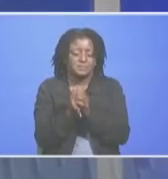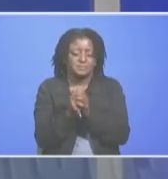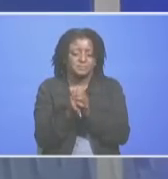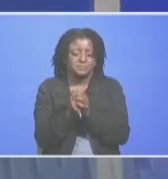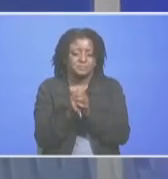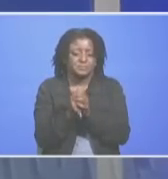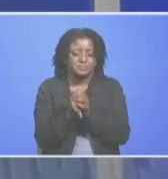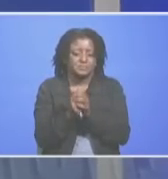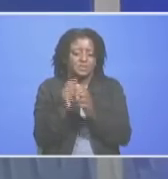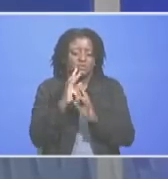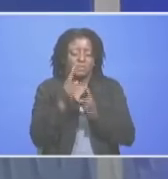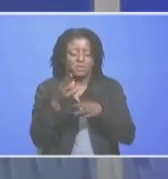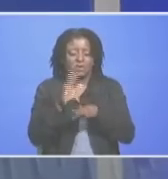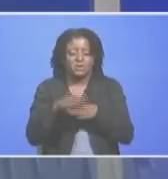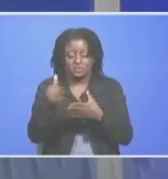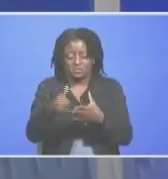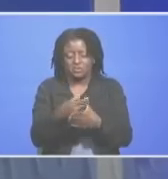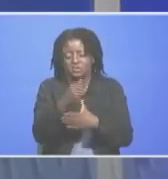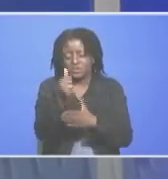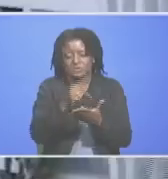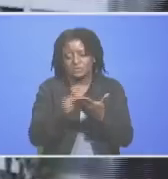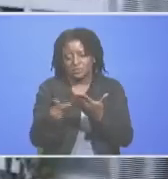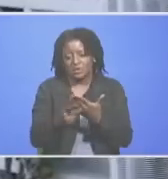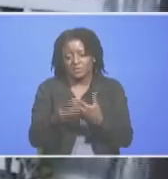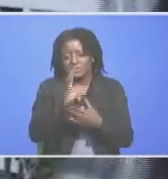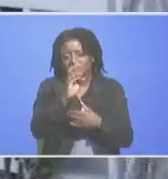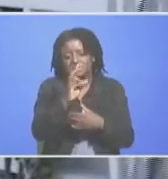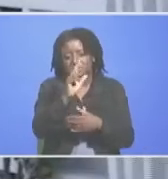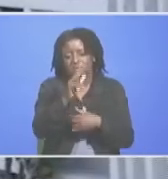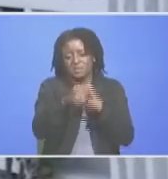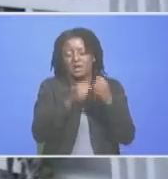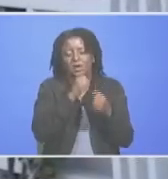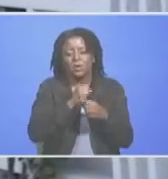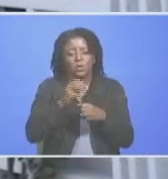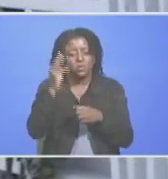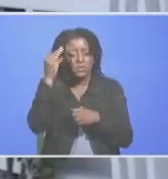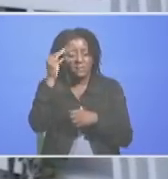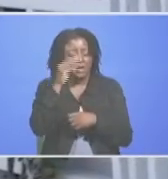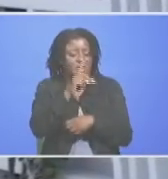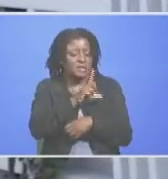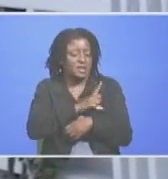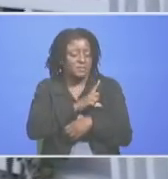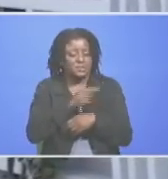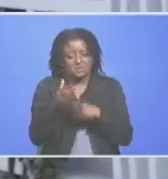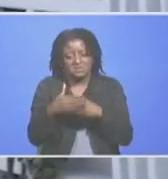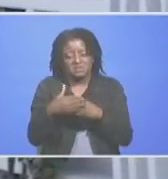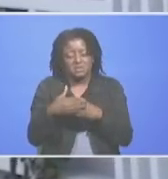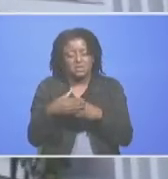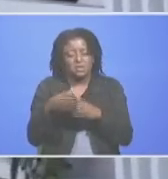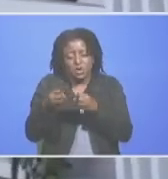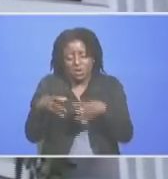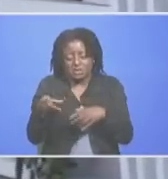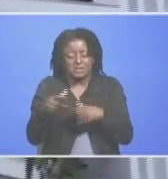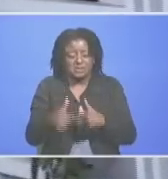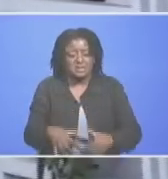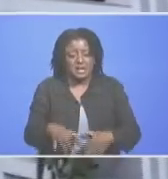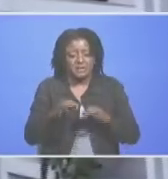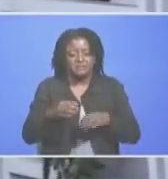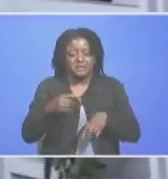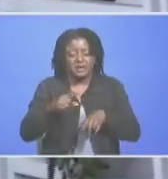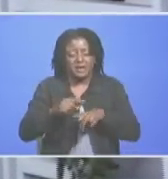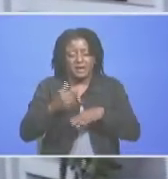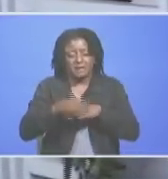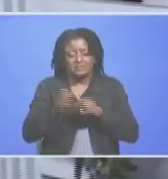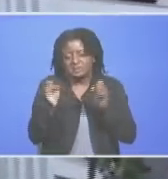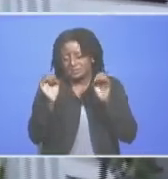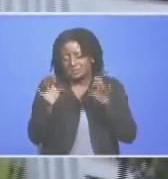the church's latest initiative. 63-year-old Michael Lightbourne nearly lost his life after an horrific car